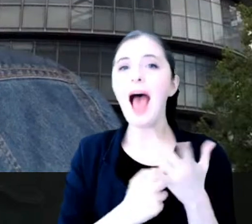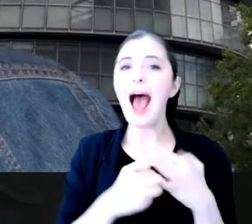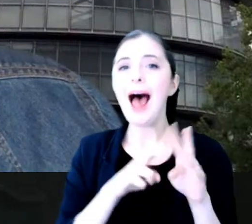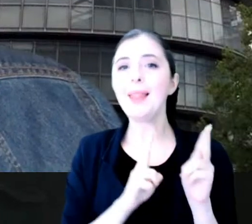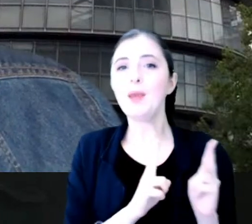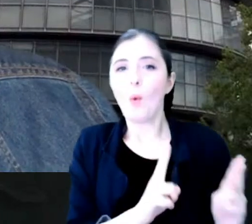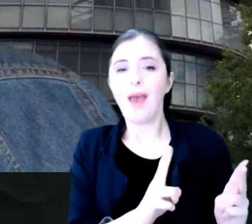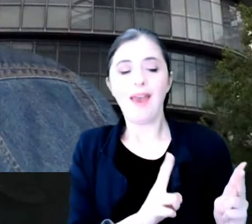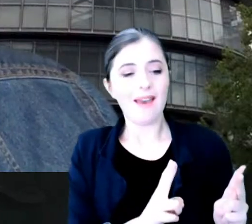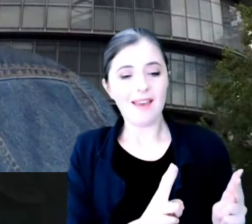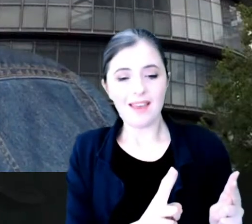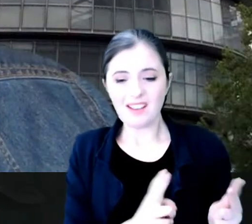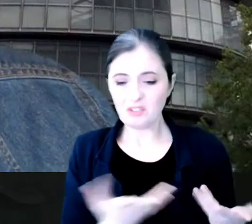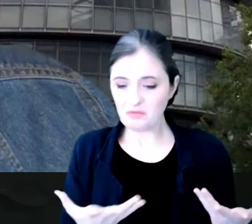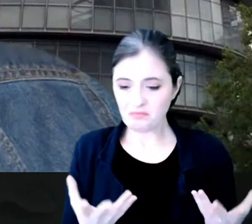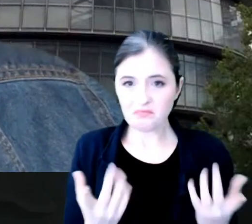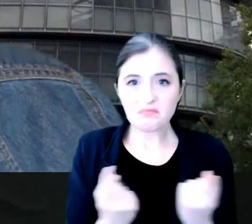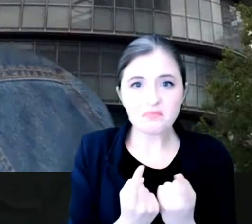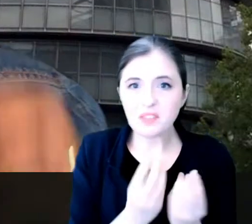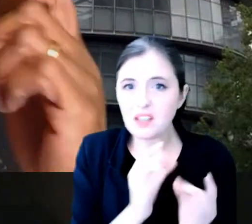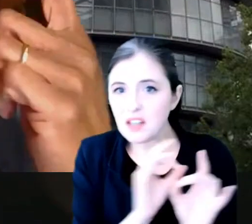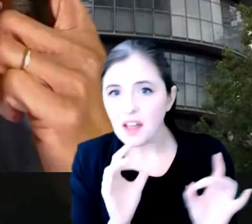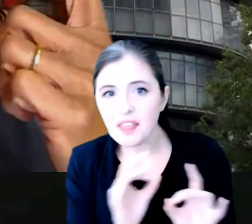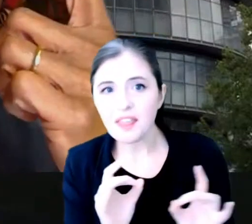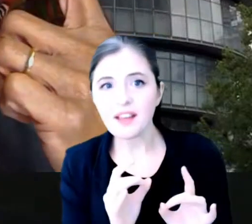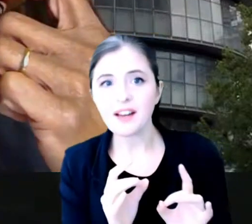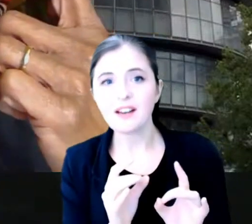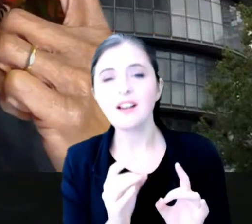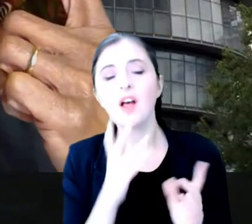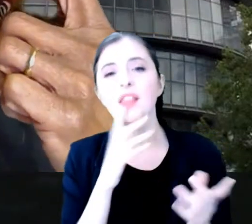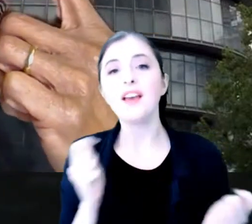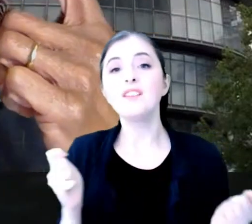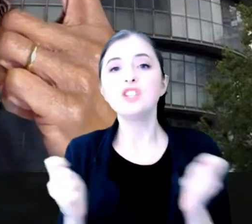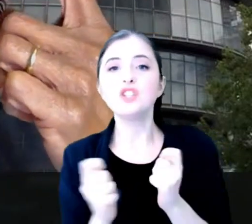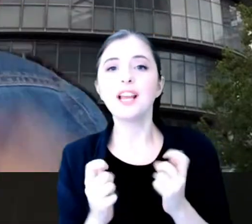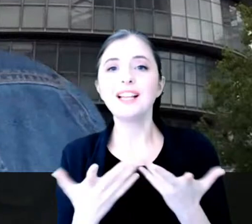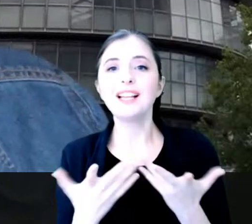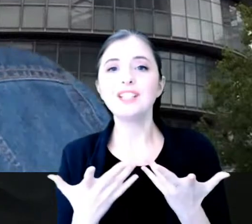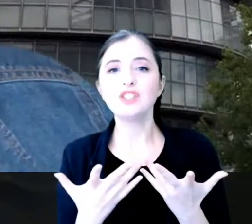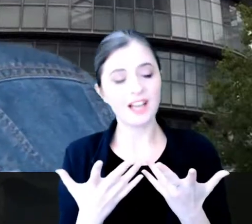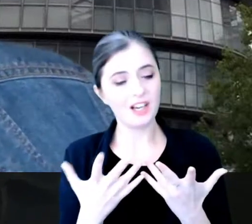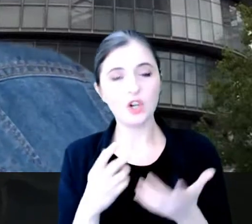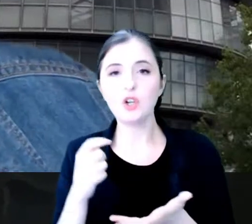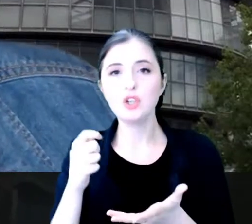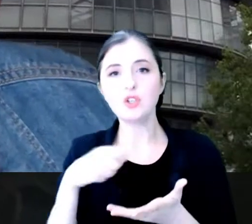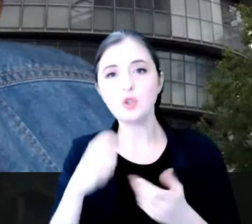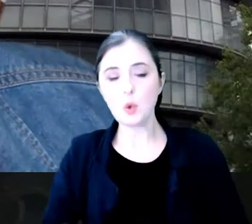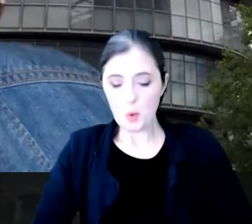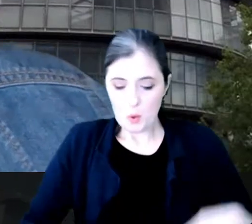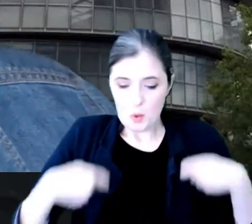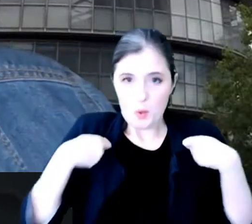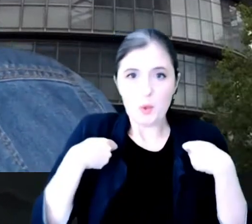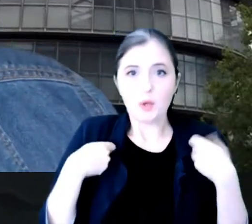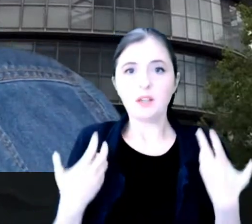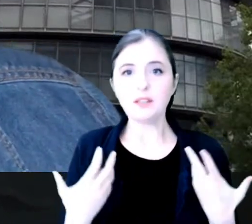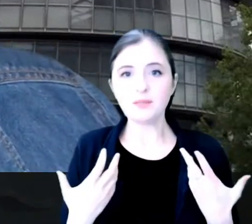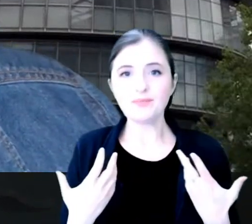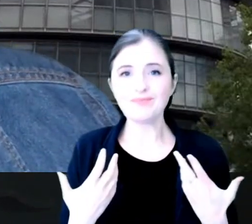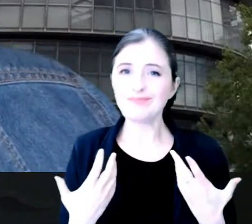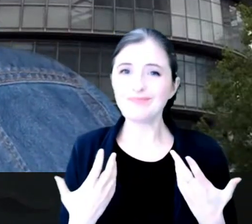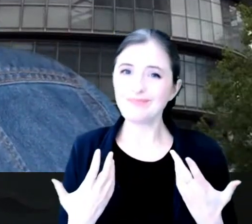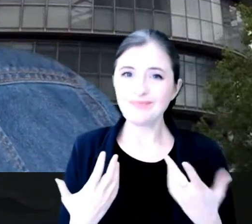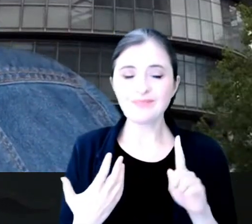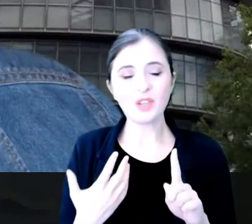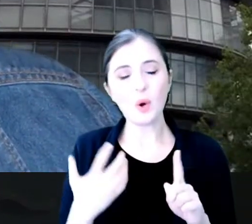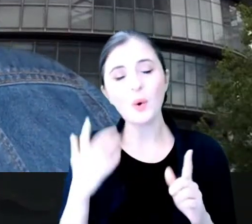nothing. And many of them have converted suitcases into covering. And so there is an issue that's got to be dealt with. And I really do